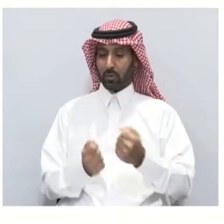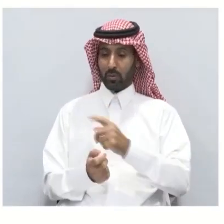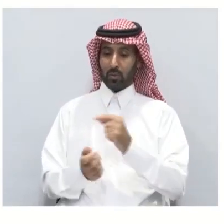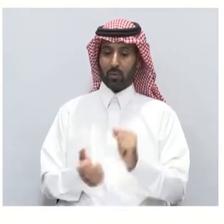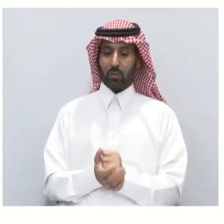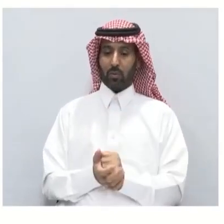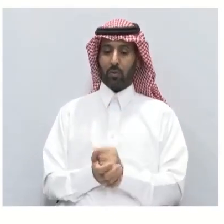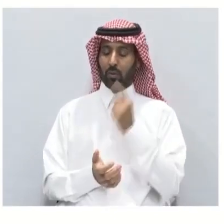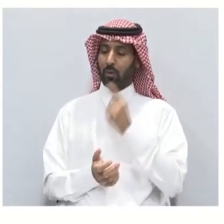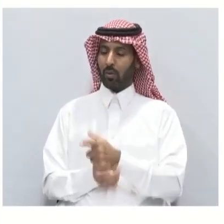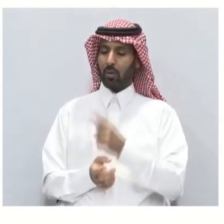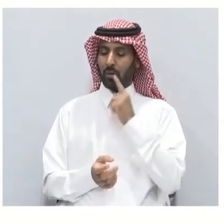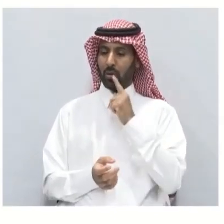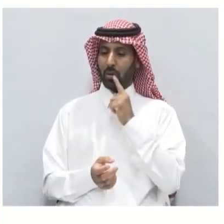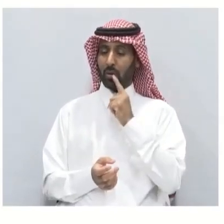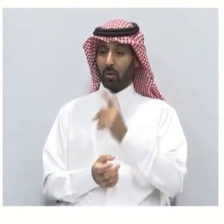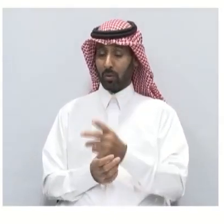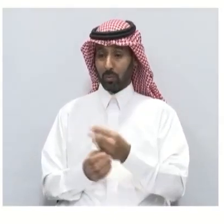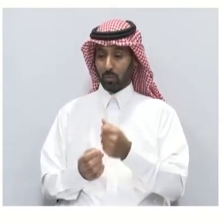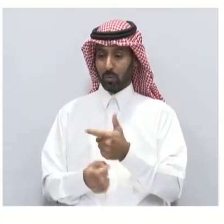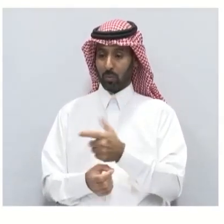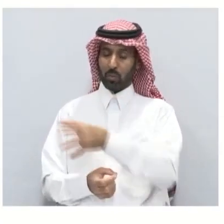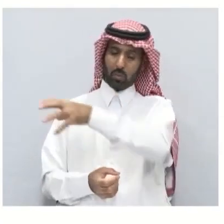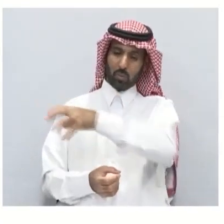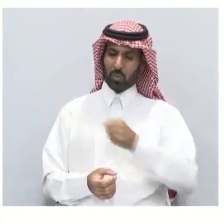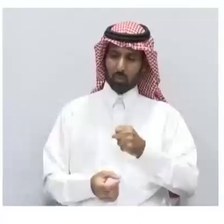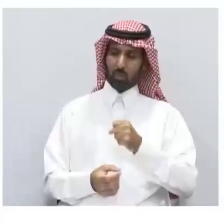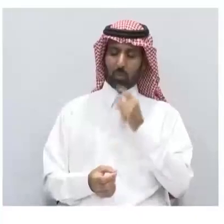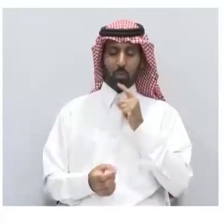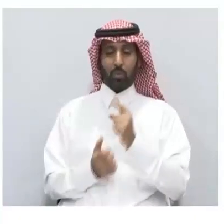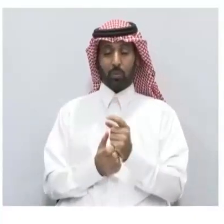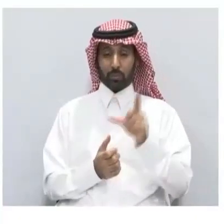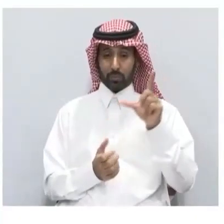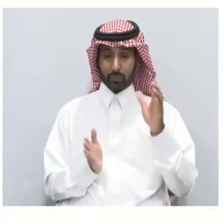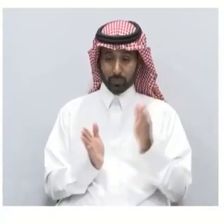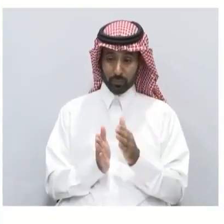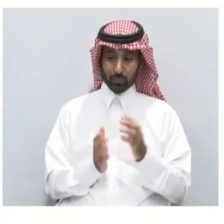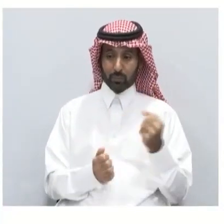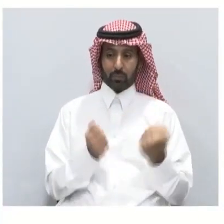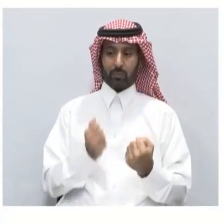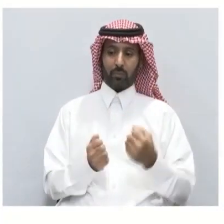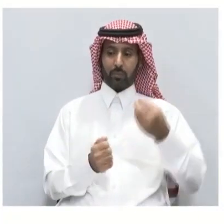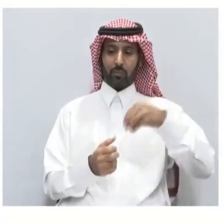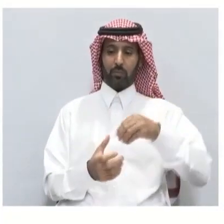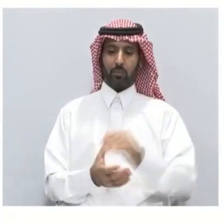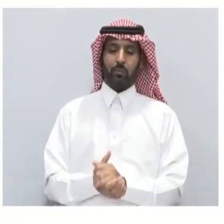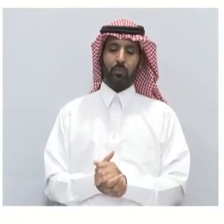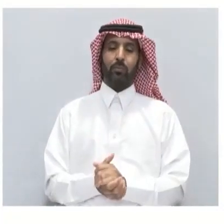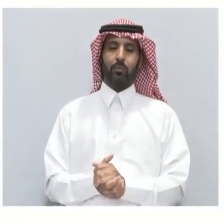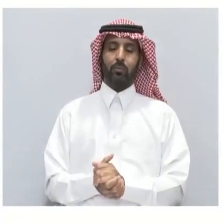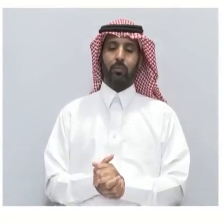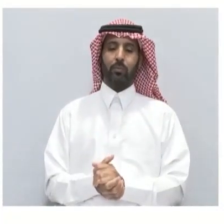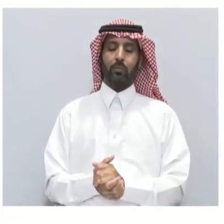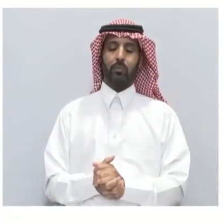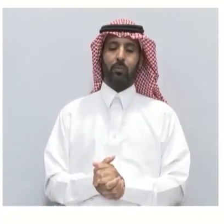one, criminals with big plans, small car. So this is the first